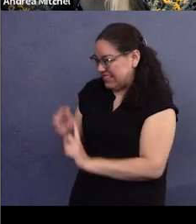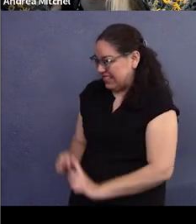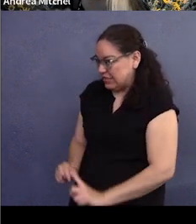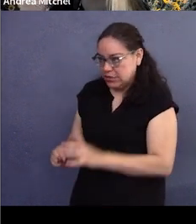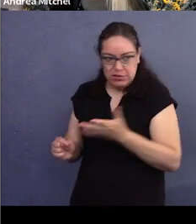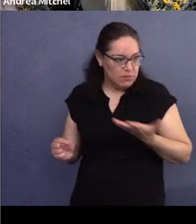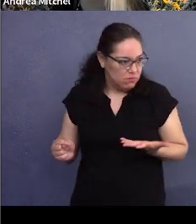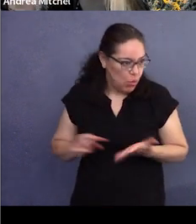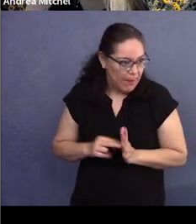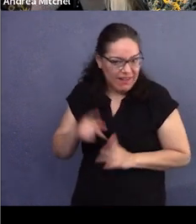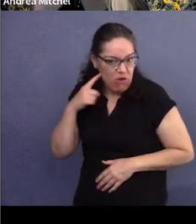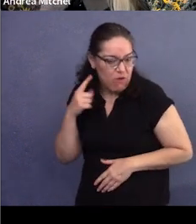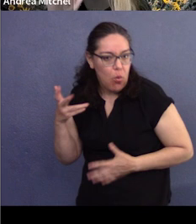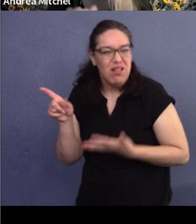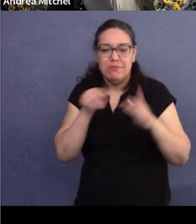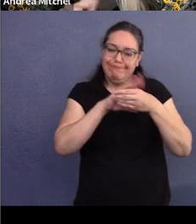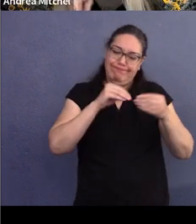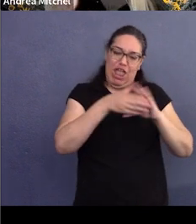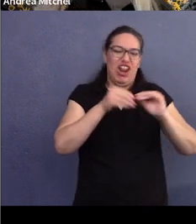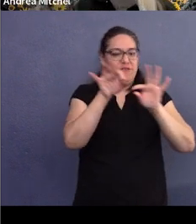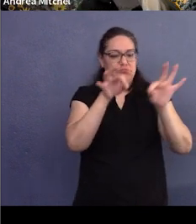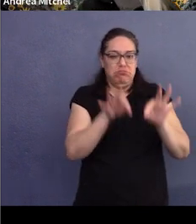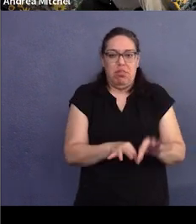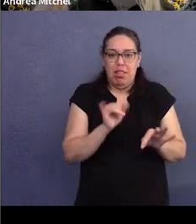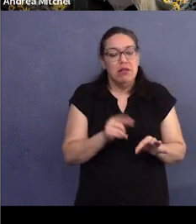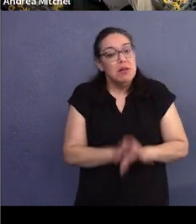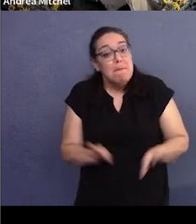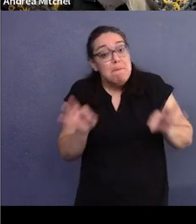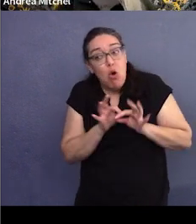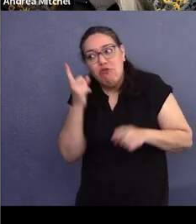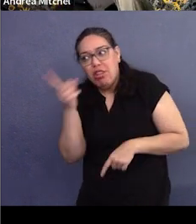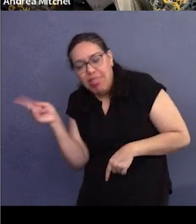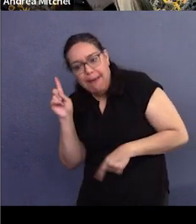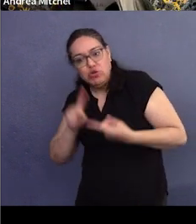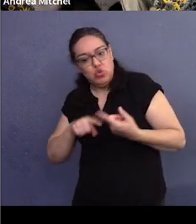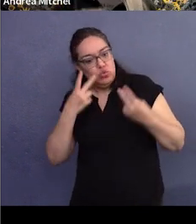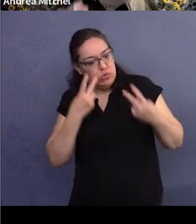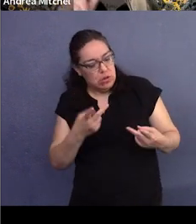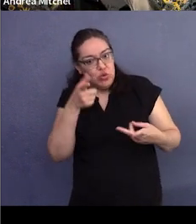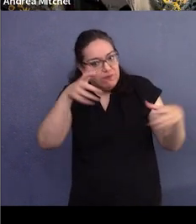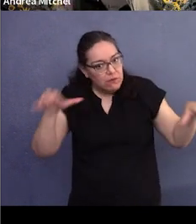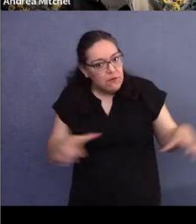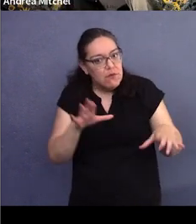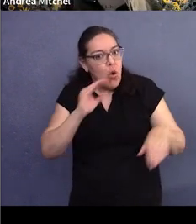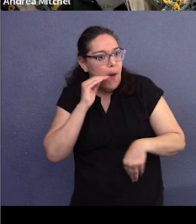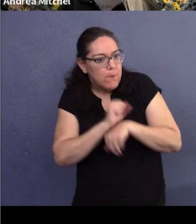it's important for them to understand that for them to think that you have done your homework, that you have a grasp of what it's going to take